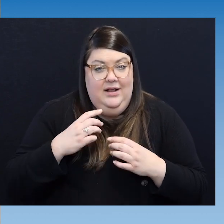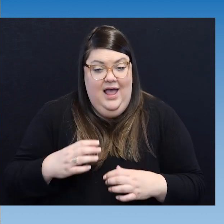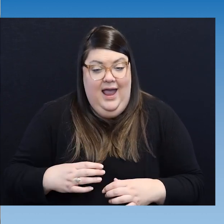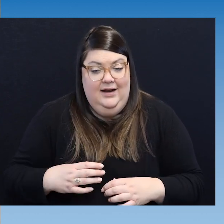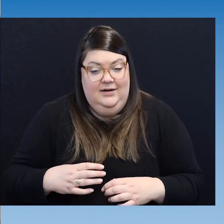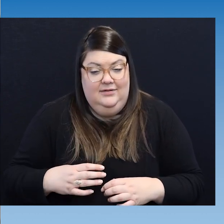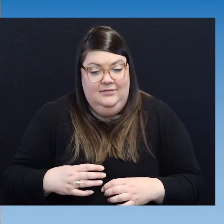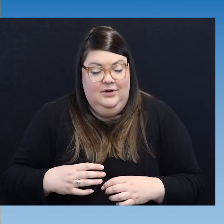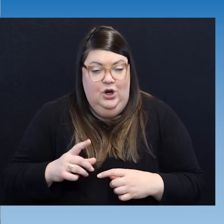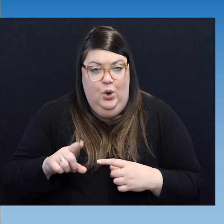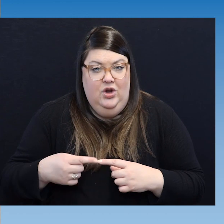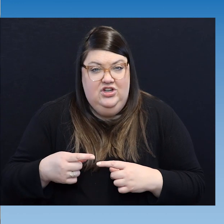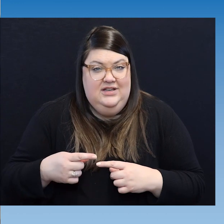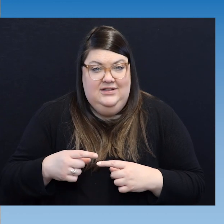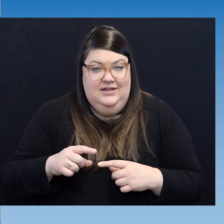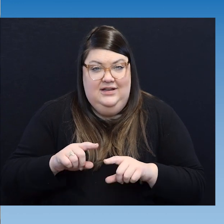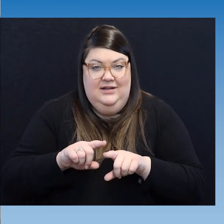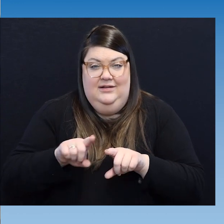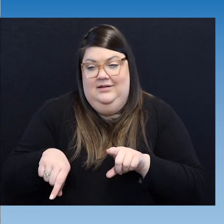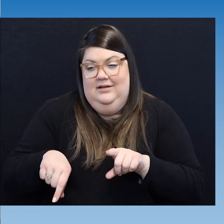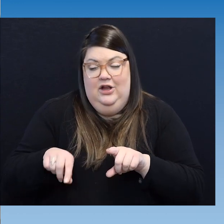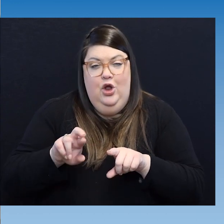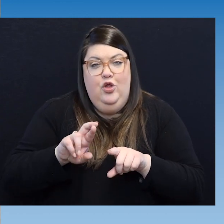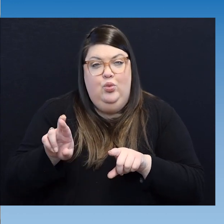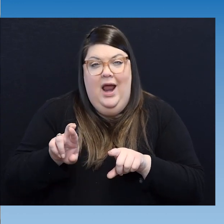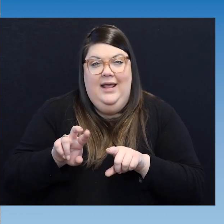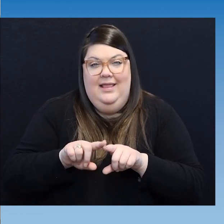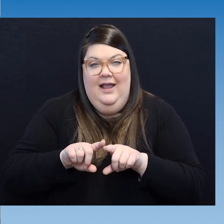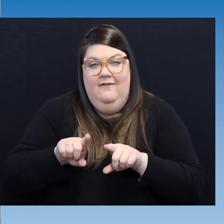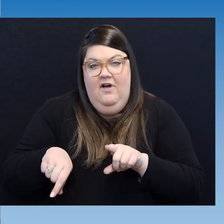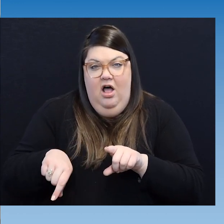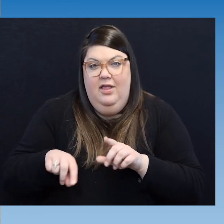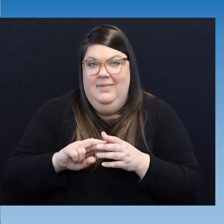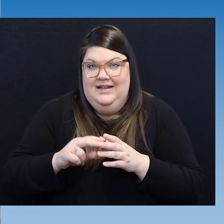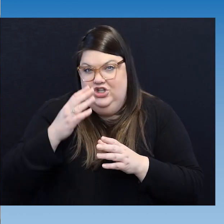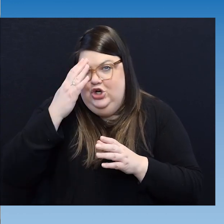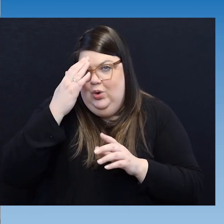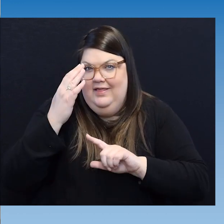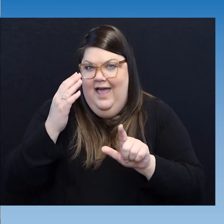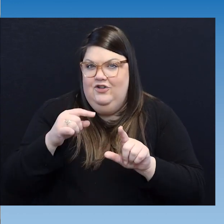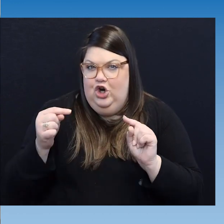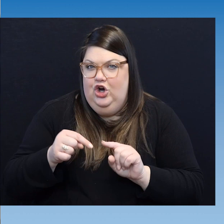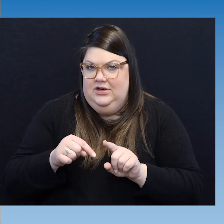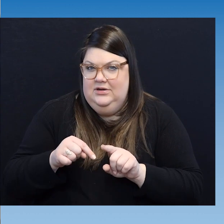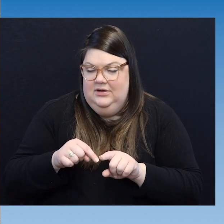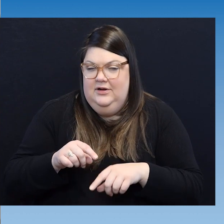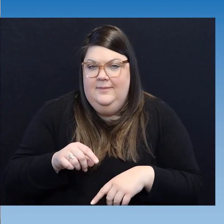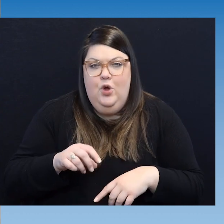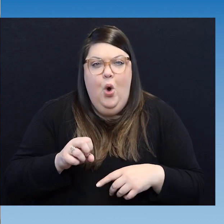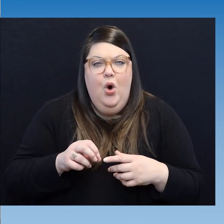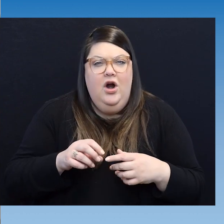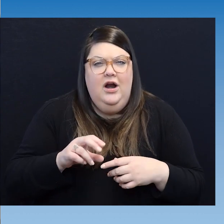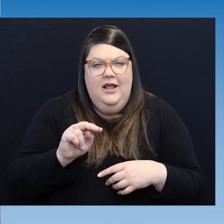client would just let the right leg fall, it meant the left one hurt. Mm-hmm. Or the nuances of